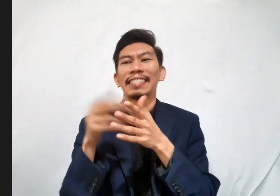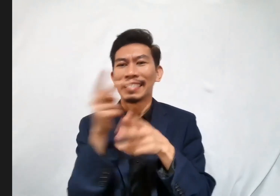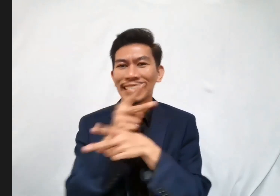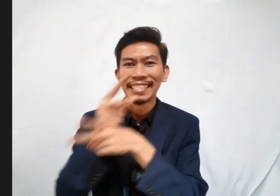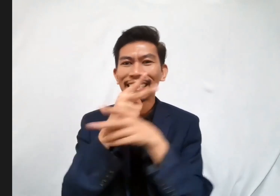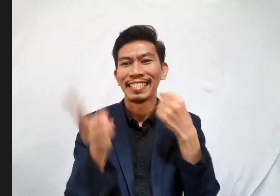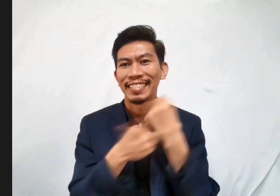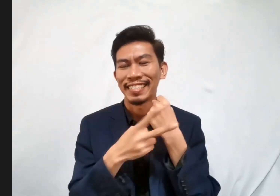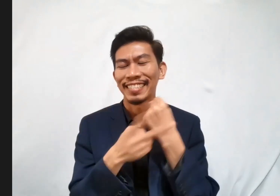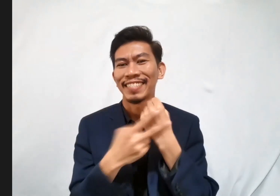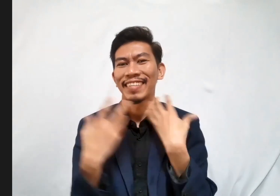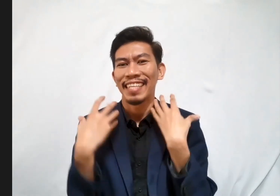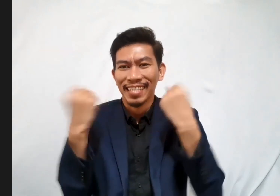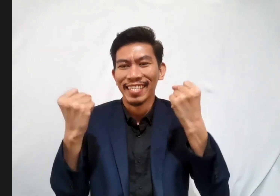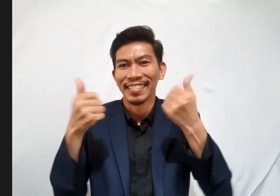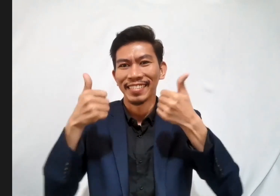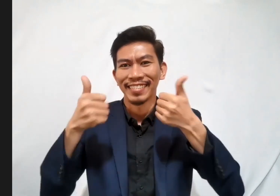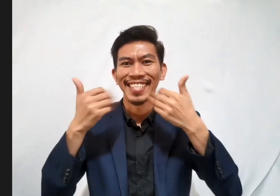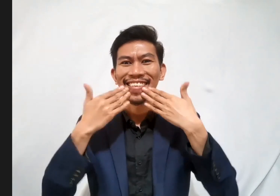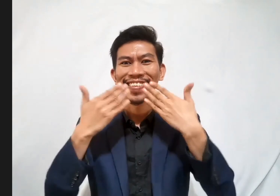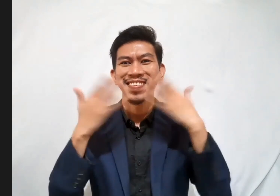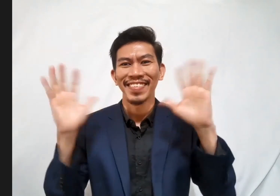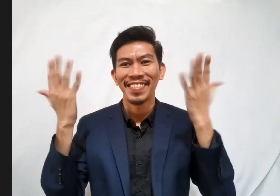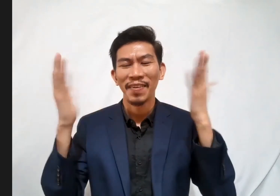healthy. Thank you. Bye-bye. Bye.